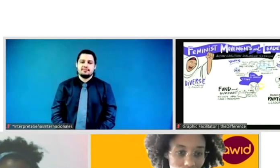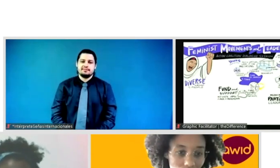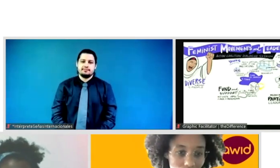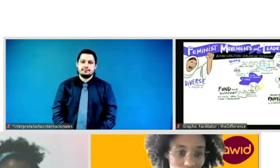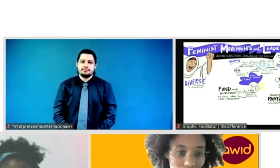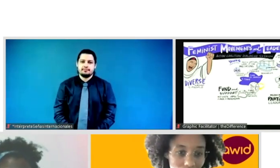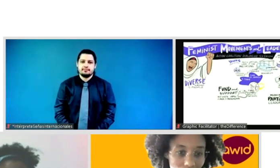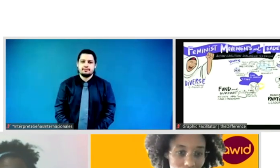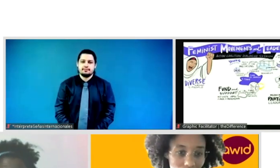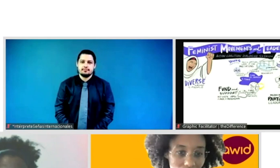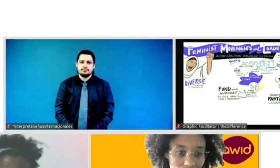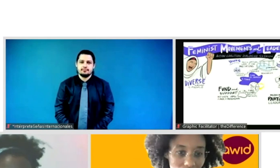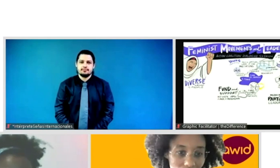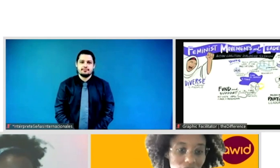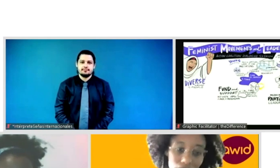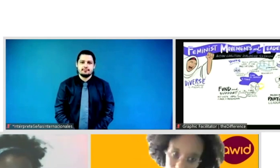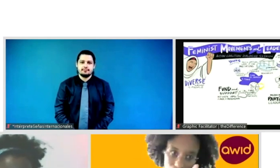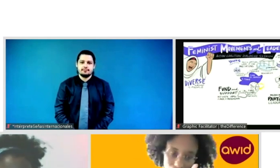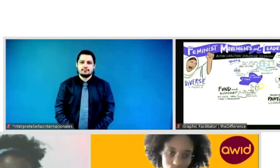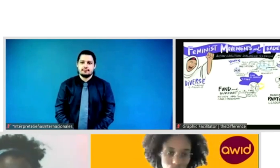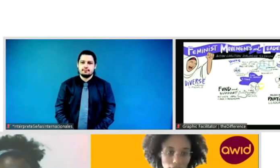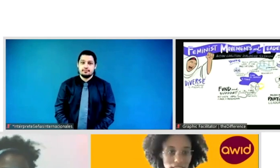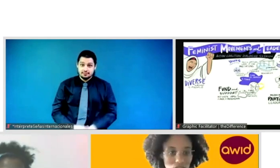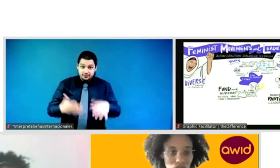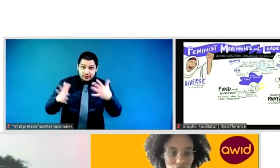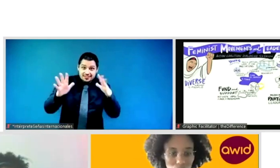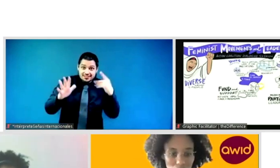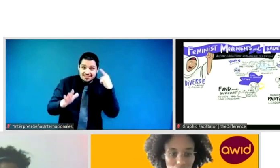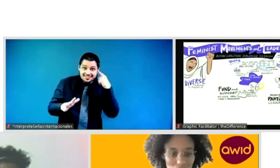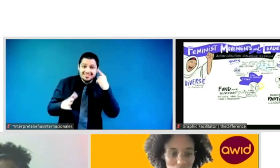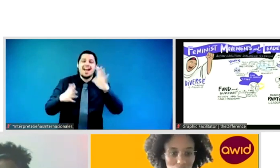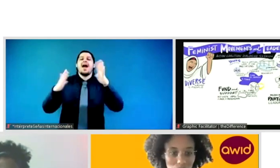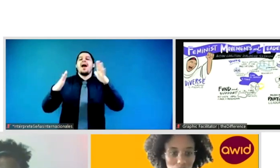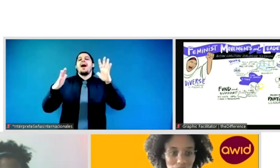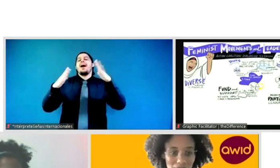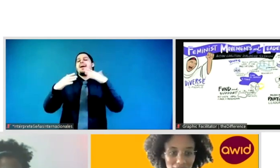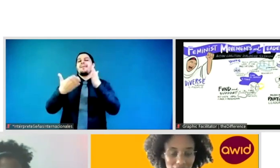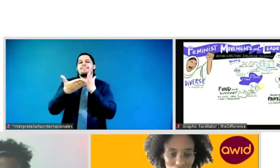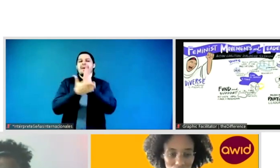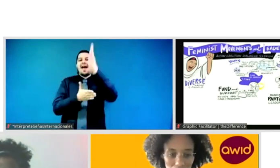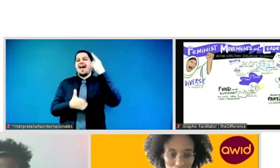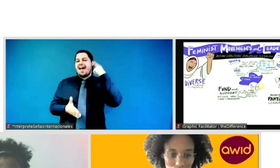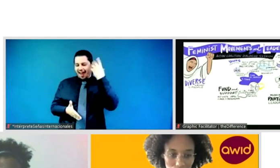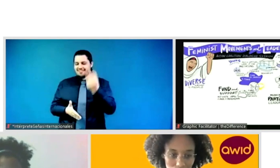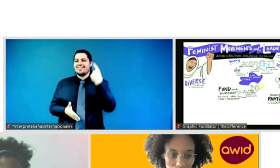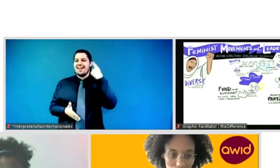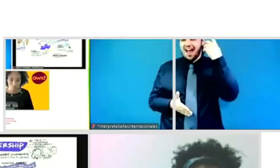All right. Can you hear me now? Yes, I can hear you very well. Okay, thank you. Sorry about that.